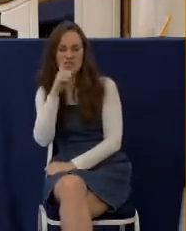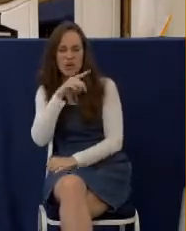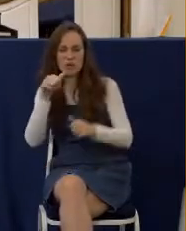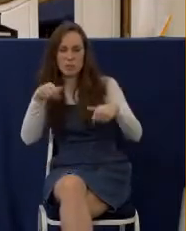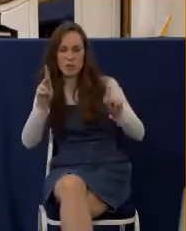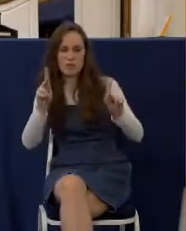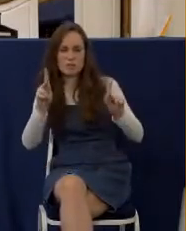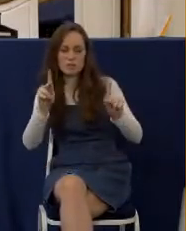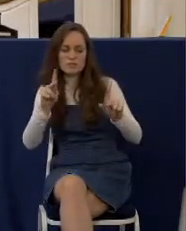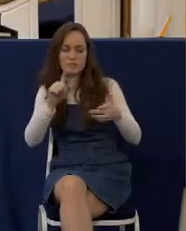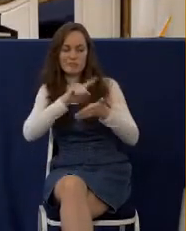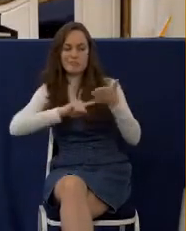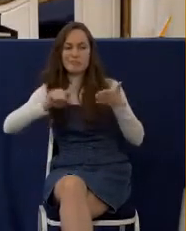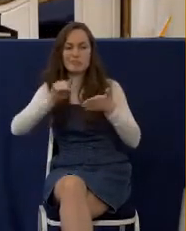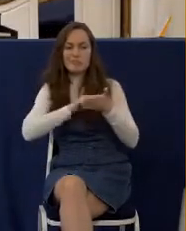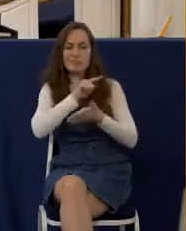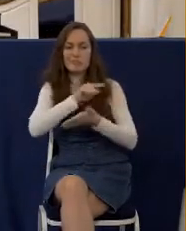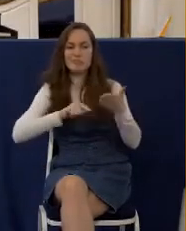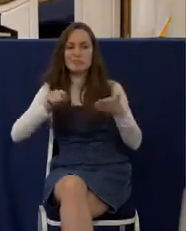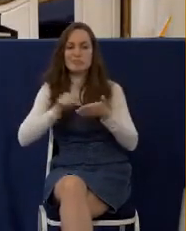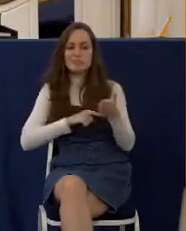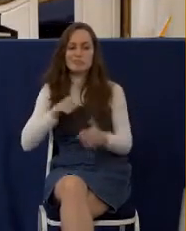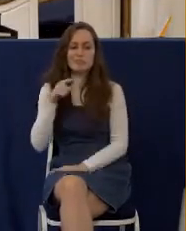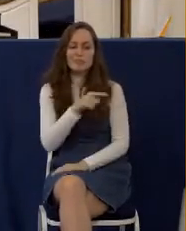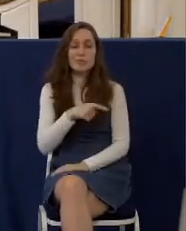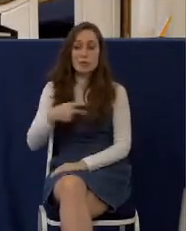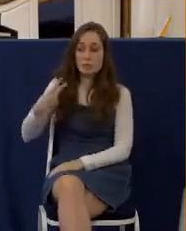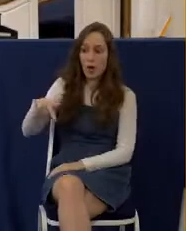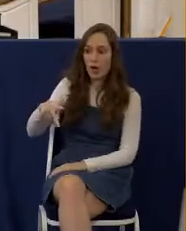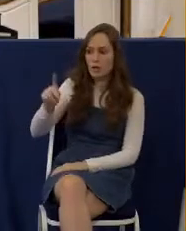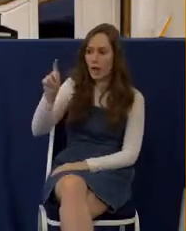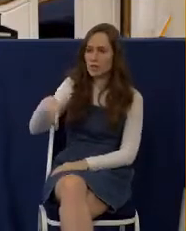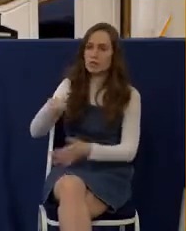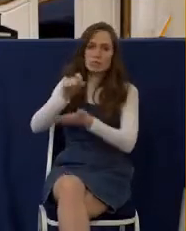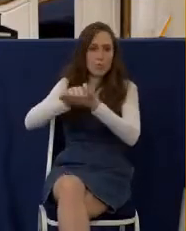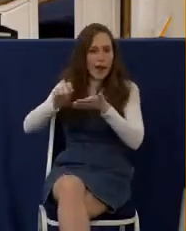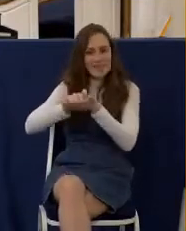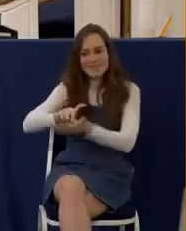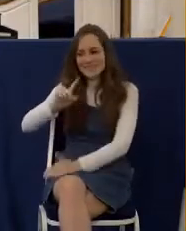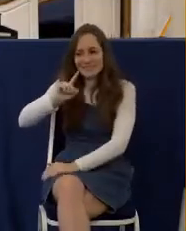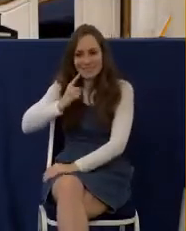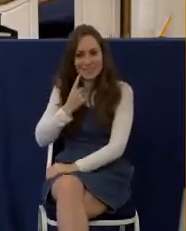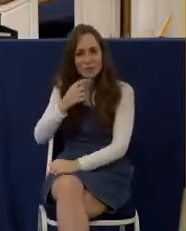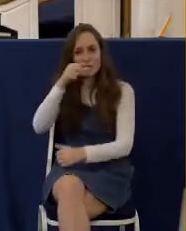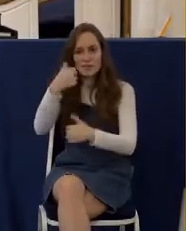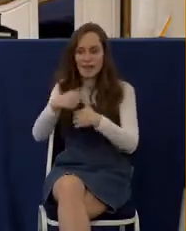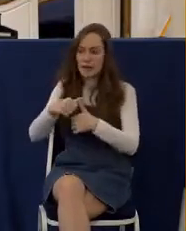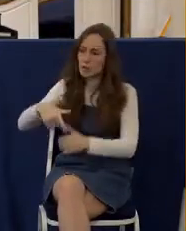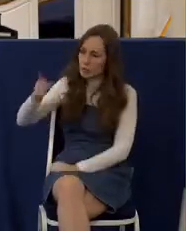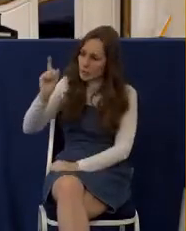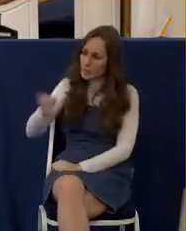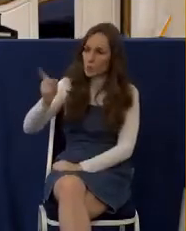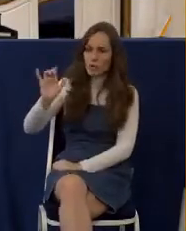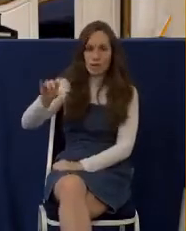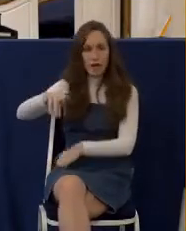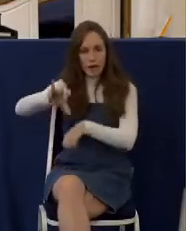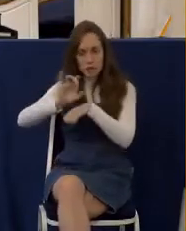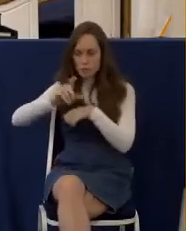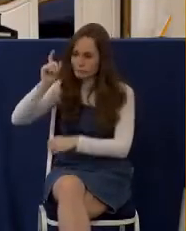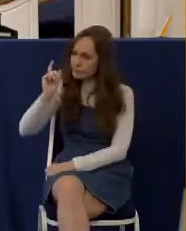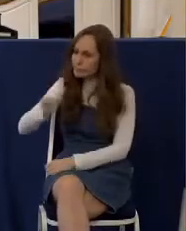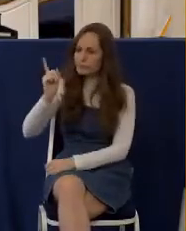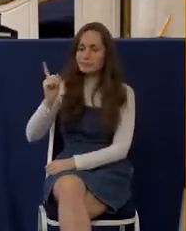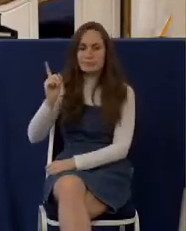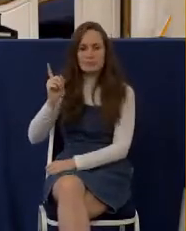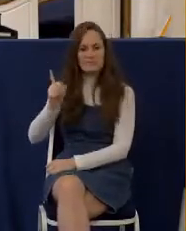many areas. And so Paul had to write this severe letter rebuking the church at Corinth because of the way they were